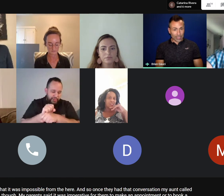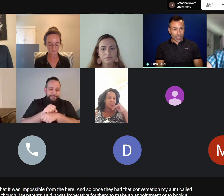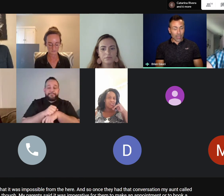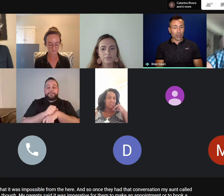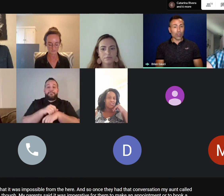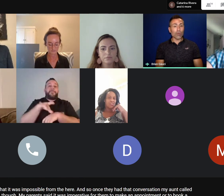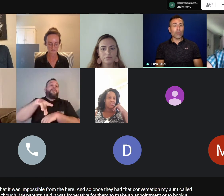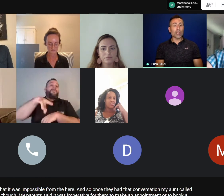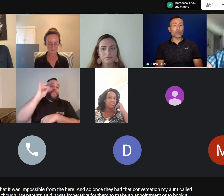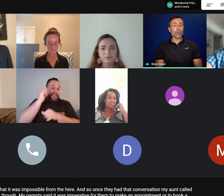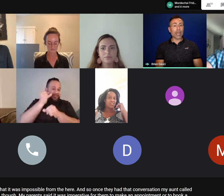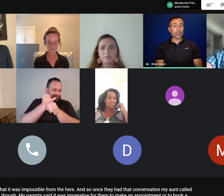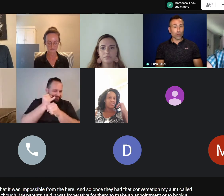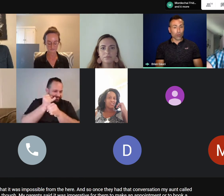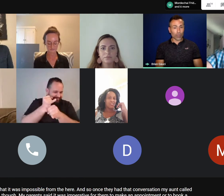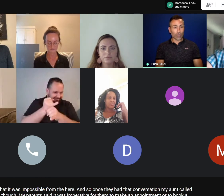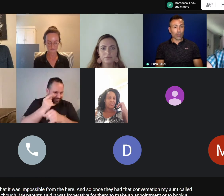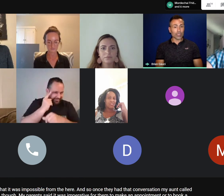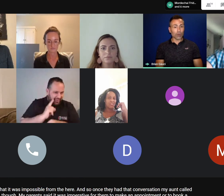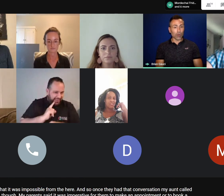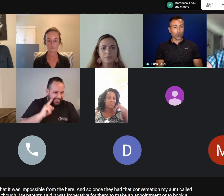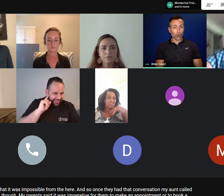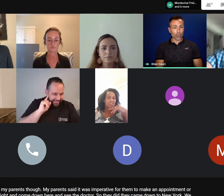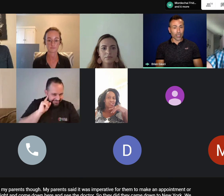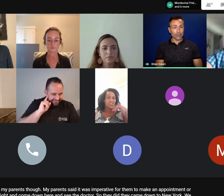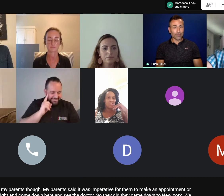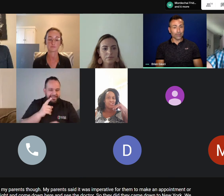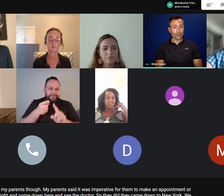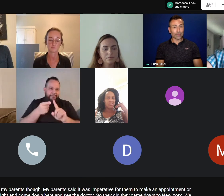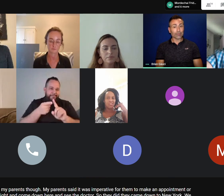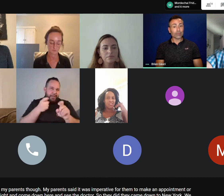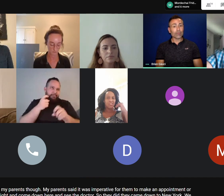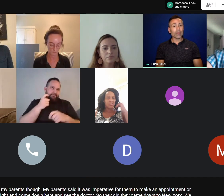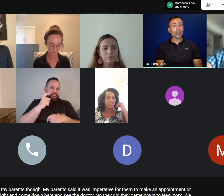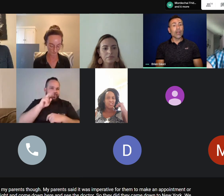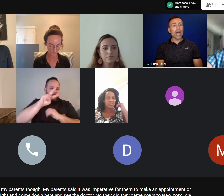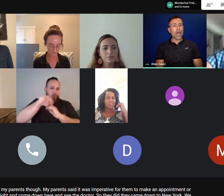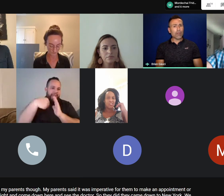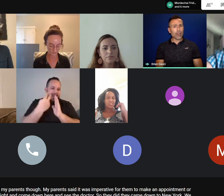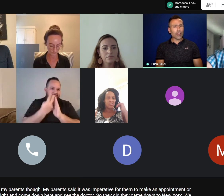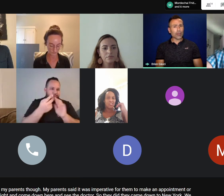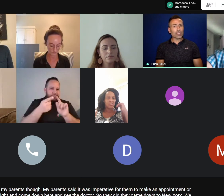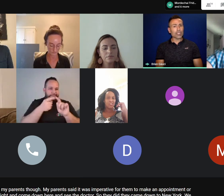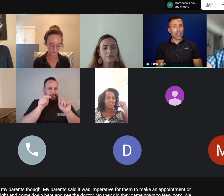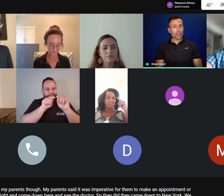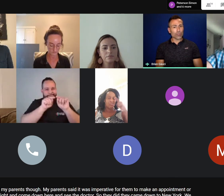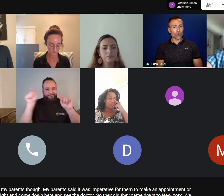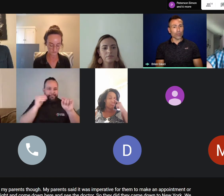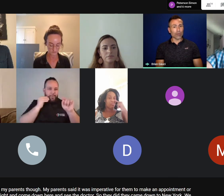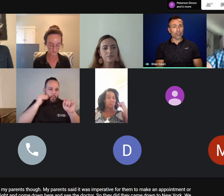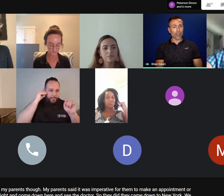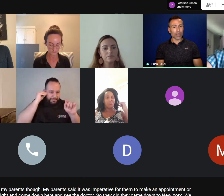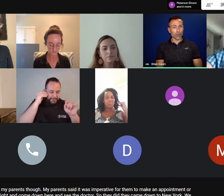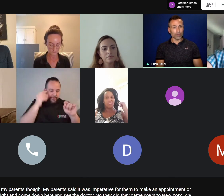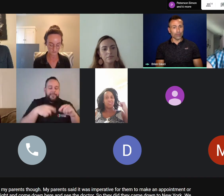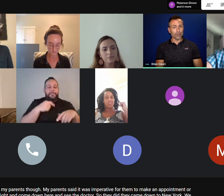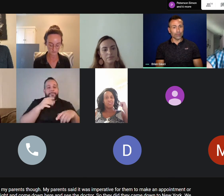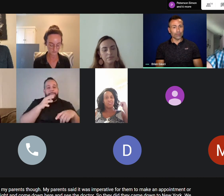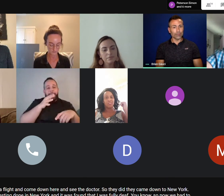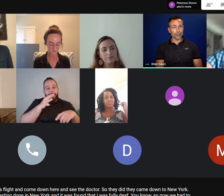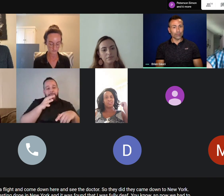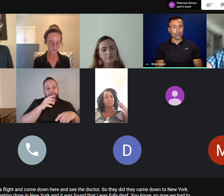So at that time, you know, my parents flew back to Puerto Rico because they were both working. And we found that there was a deaf school that was